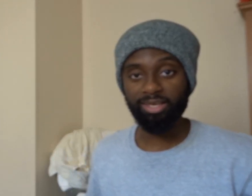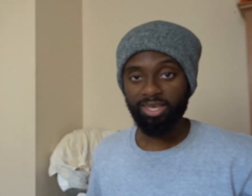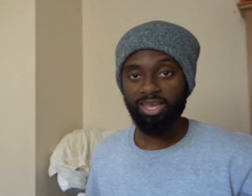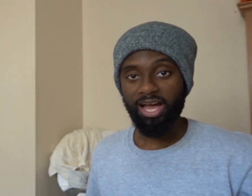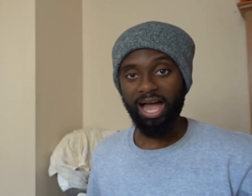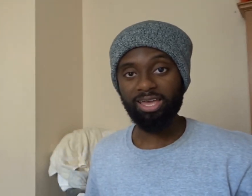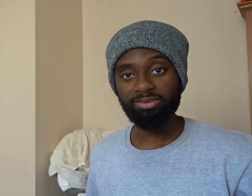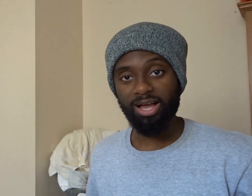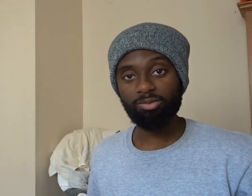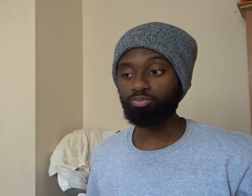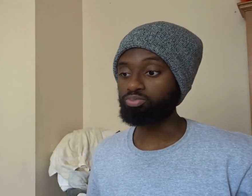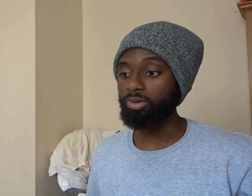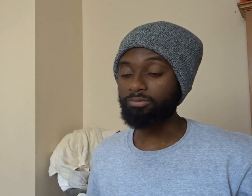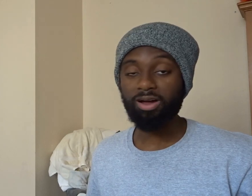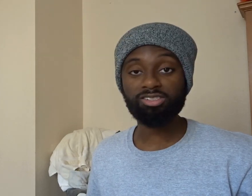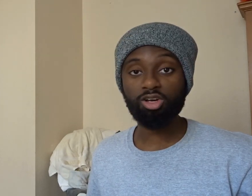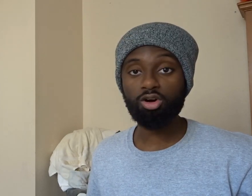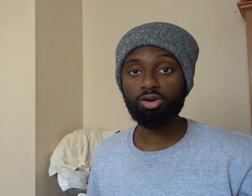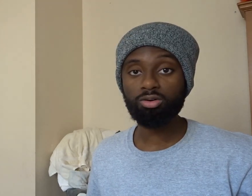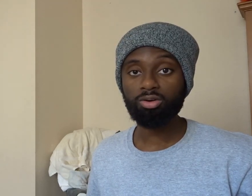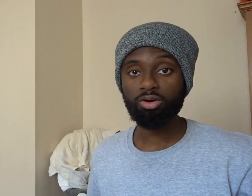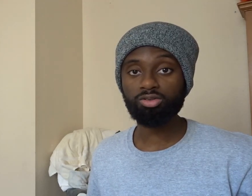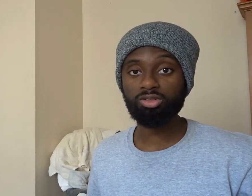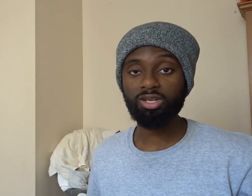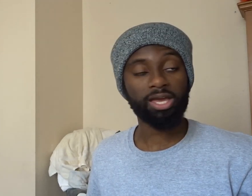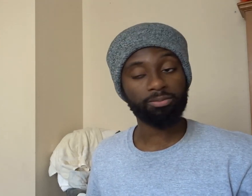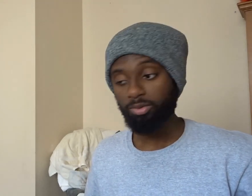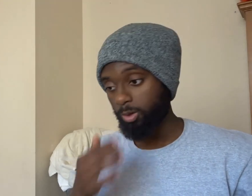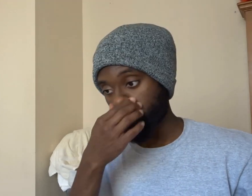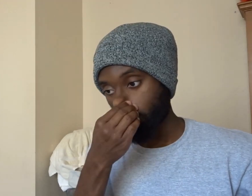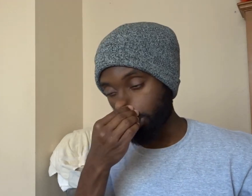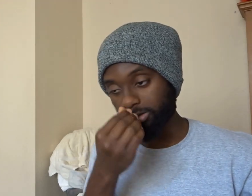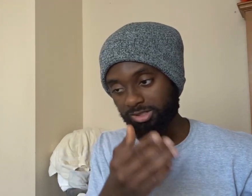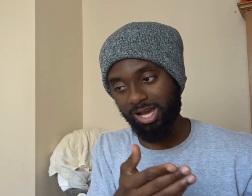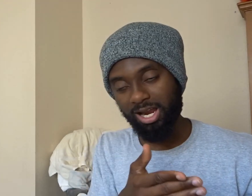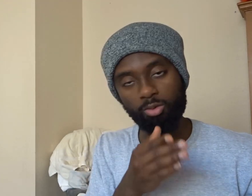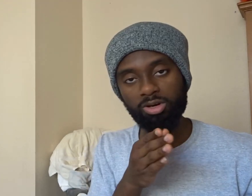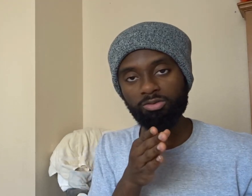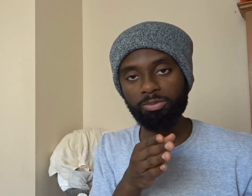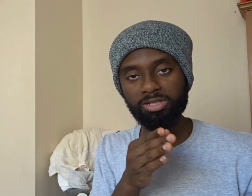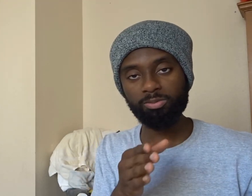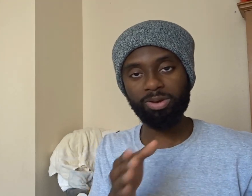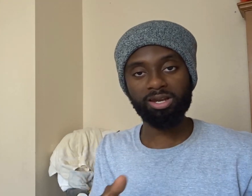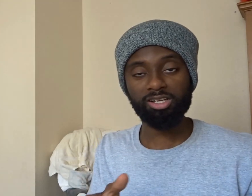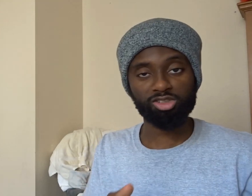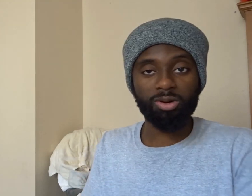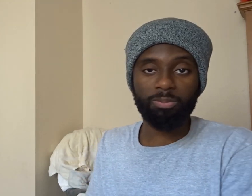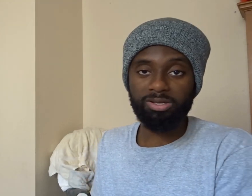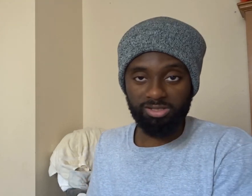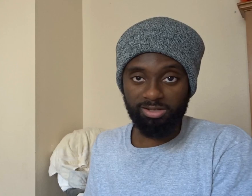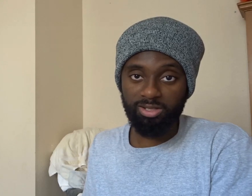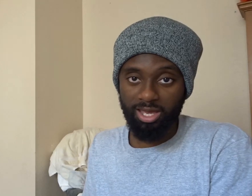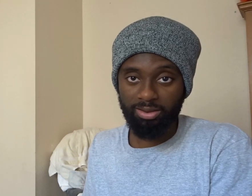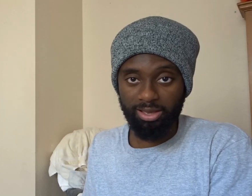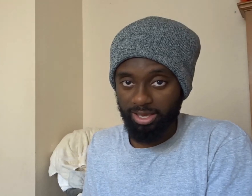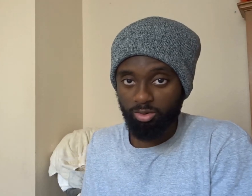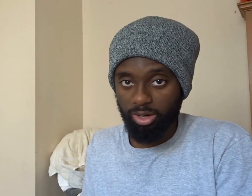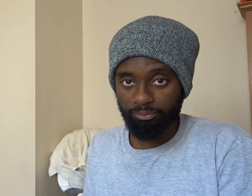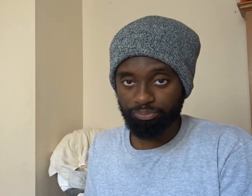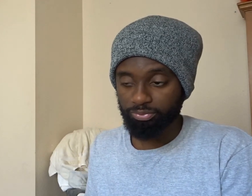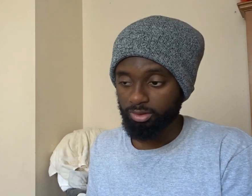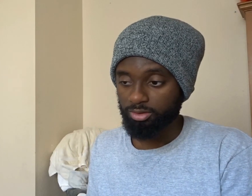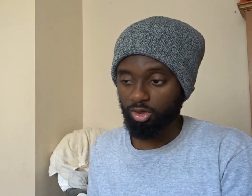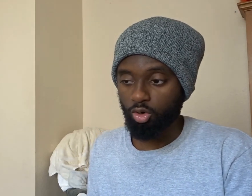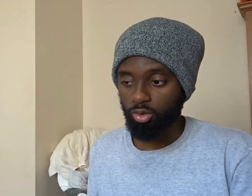lie. Like, if I saw her, like, on the side, I wouldn't even be paying it, because nobody pays attention to that